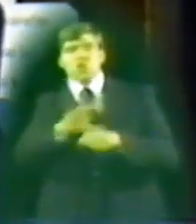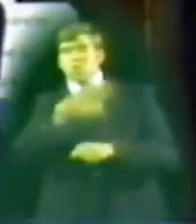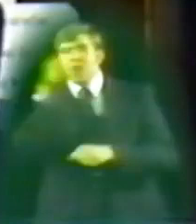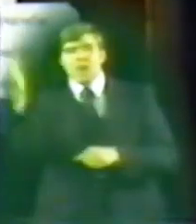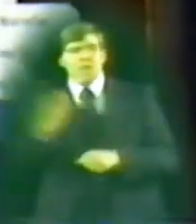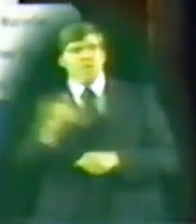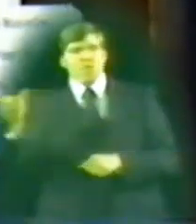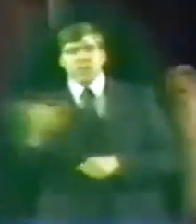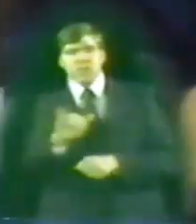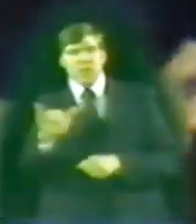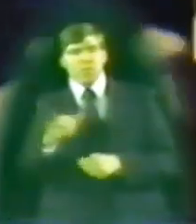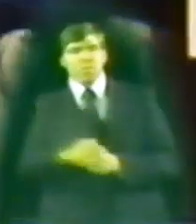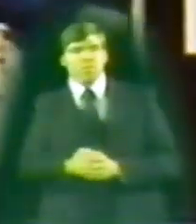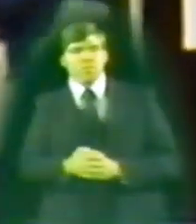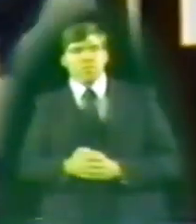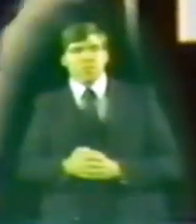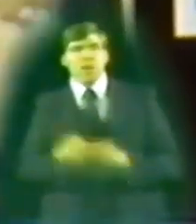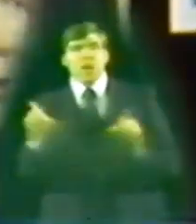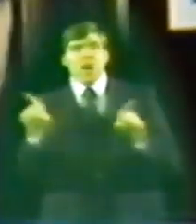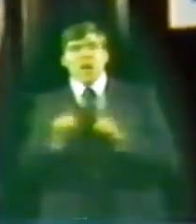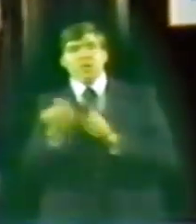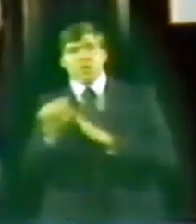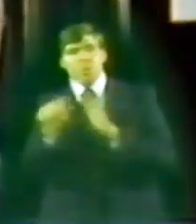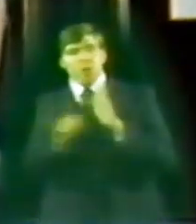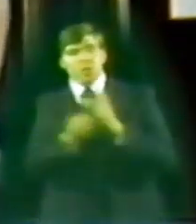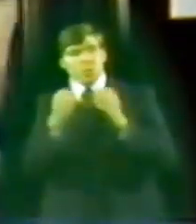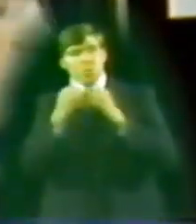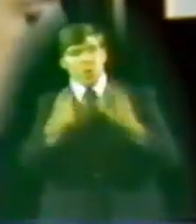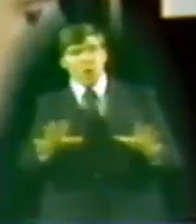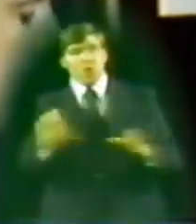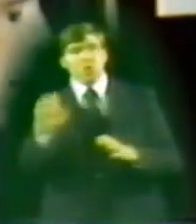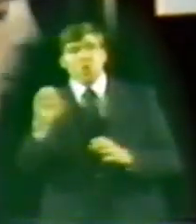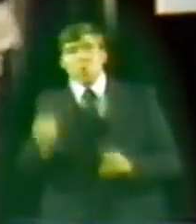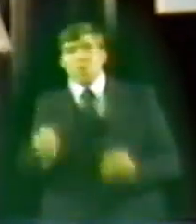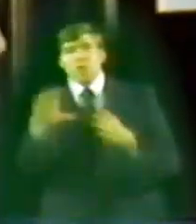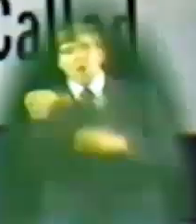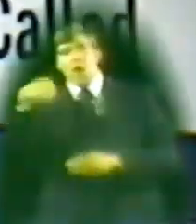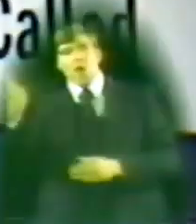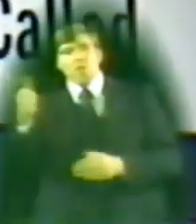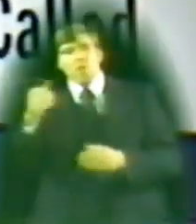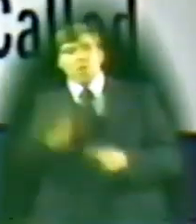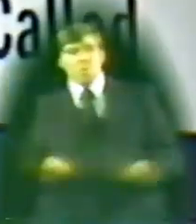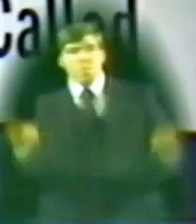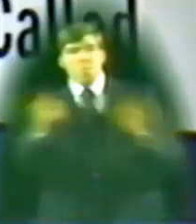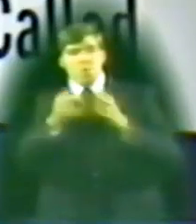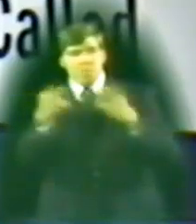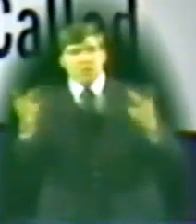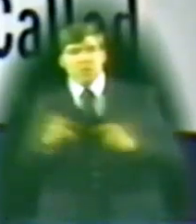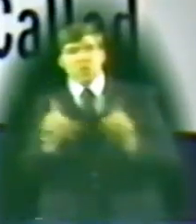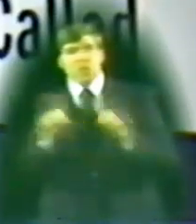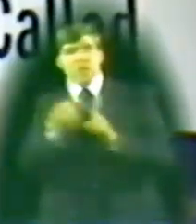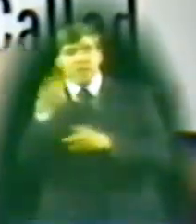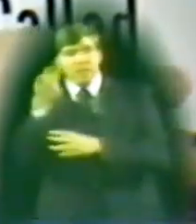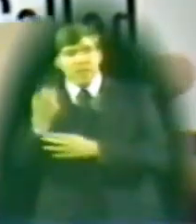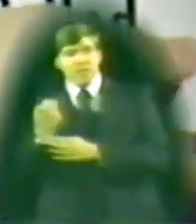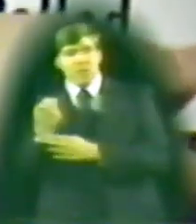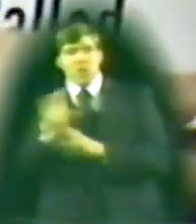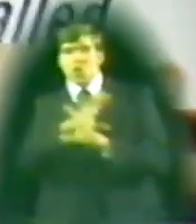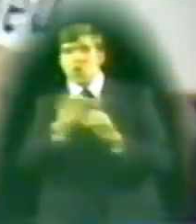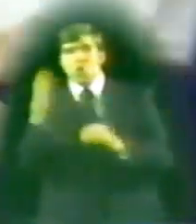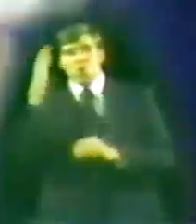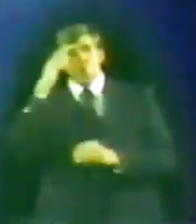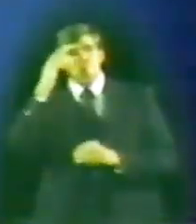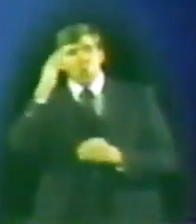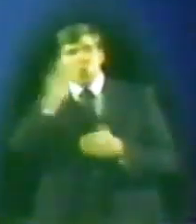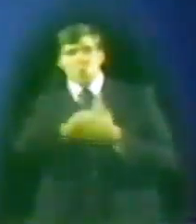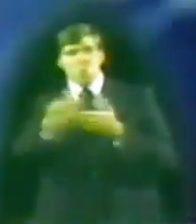the same. As the apostles were lost, so were many other key positions, such as the 70. There is no known